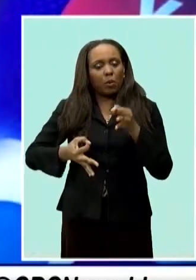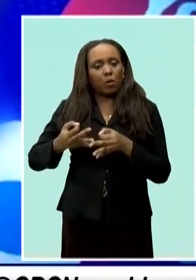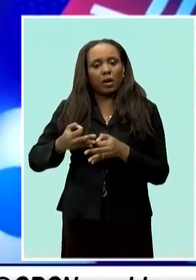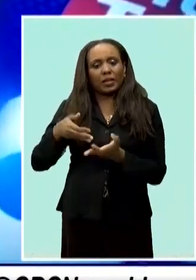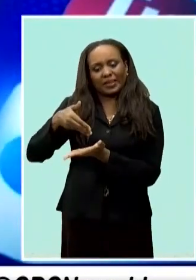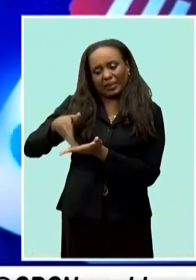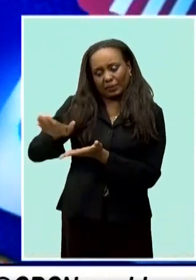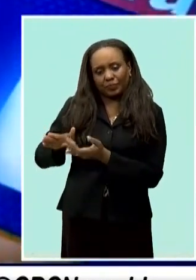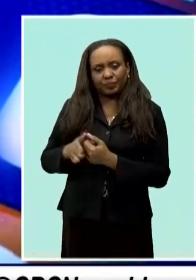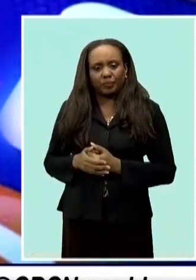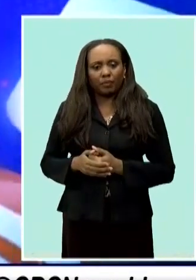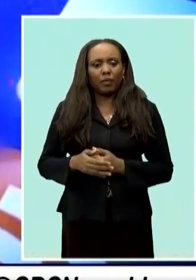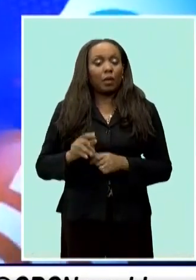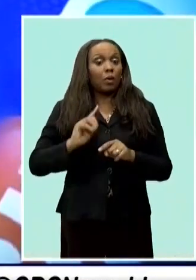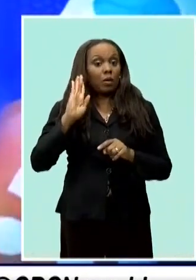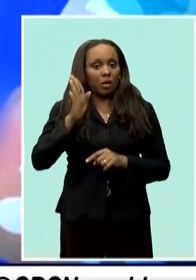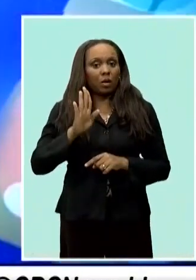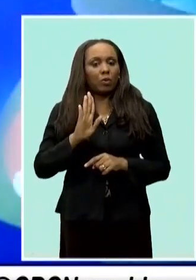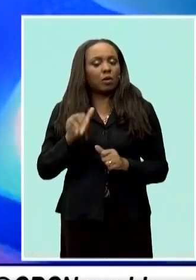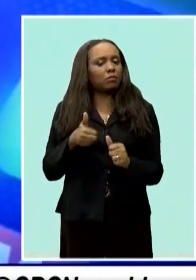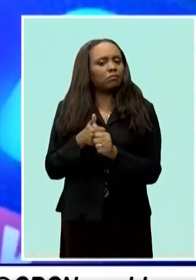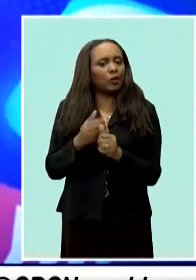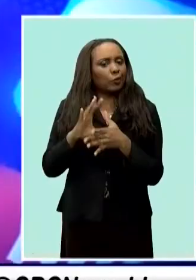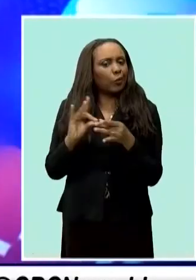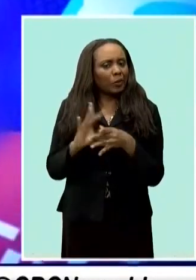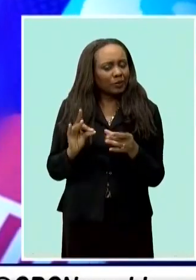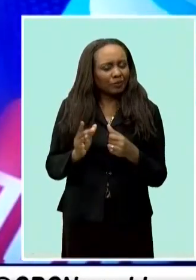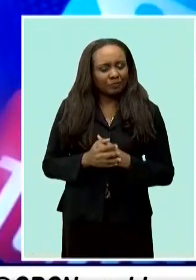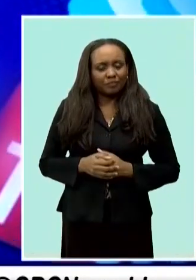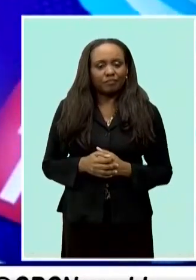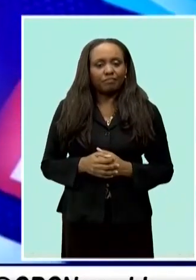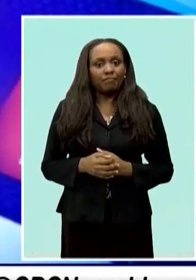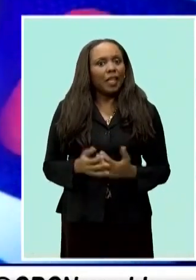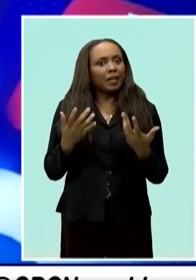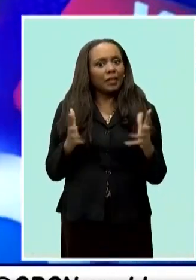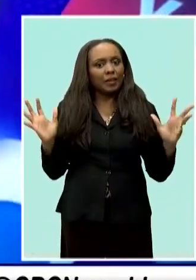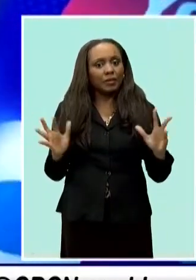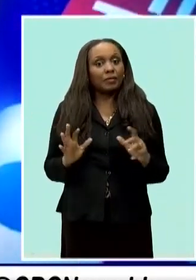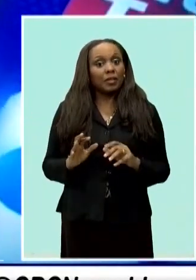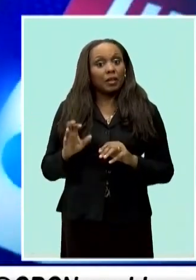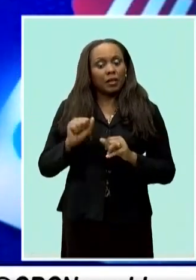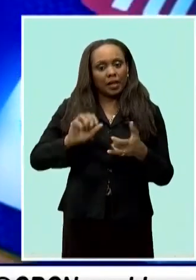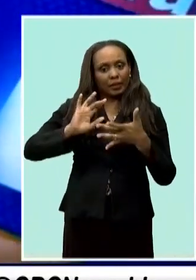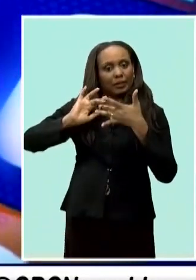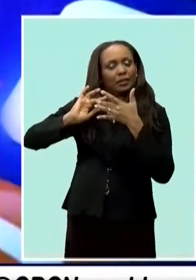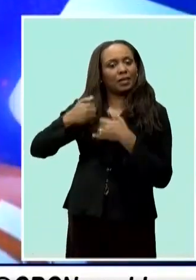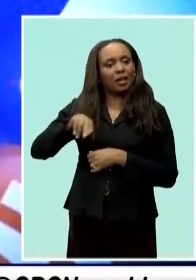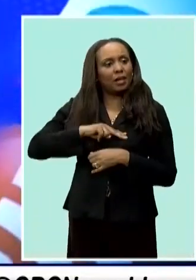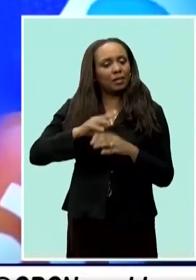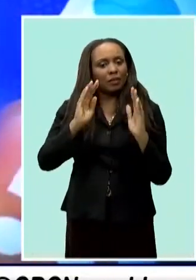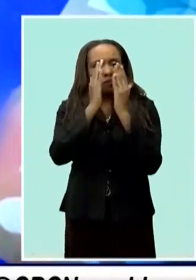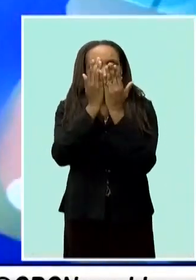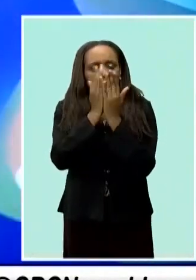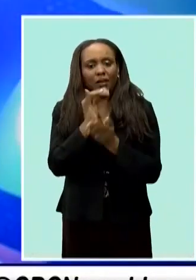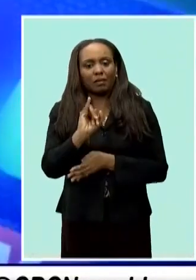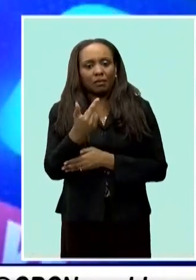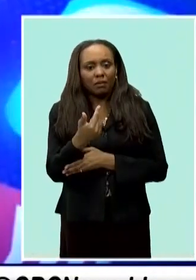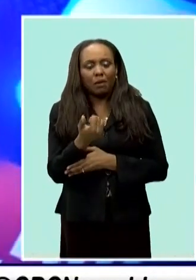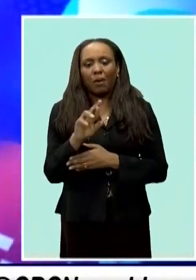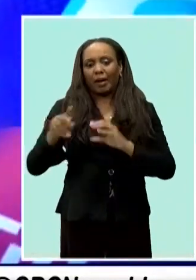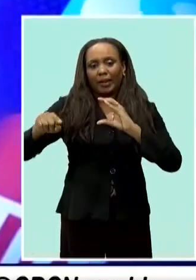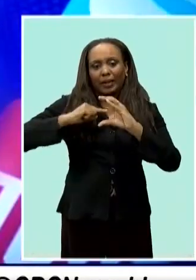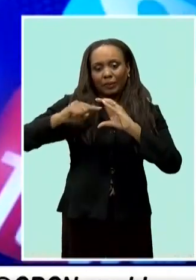and insisting he shouldn't have to ask his daughter for permission to use his own last name commercially. He's also arguing that no